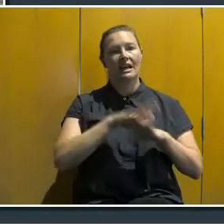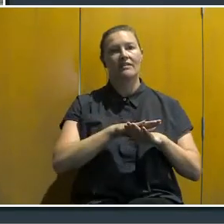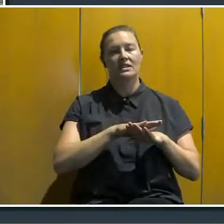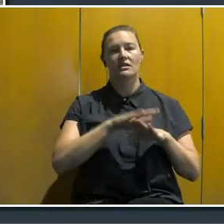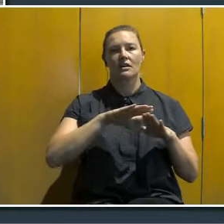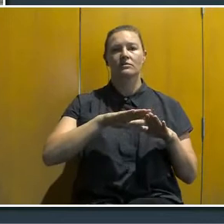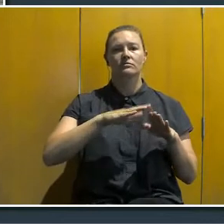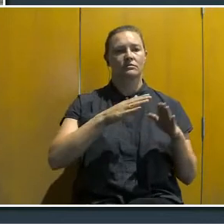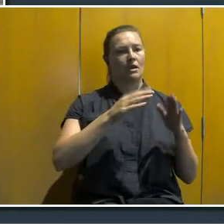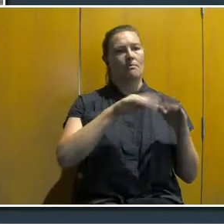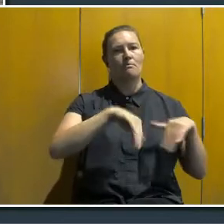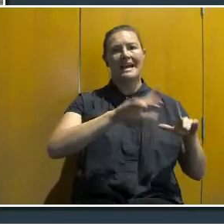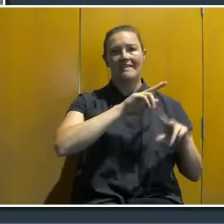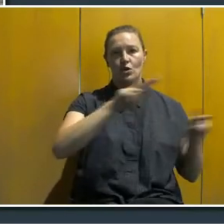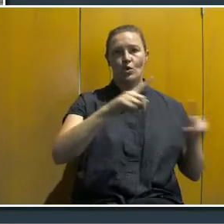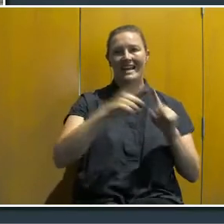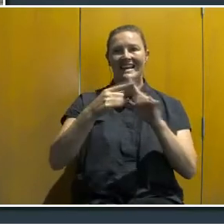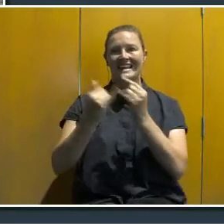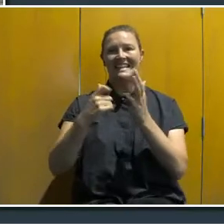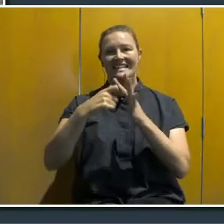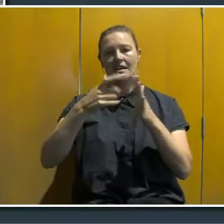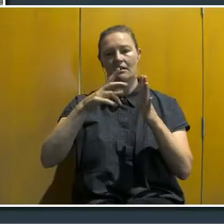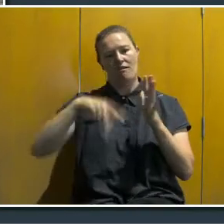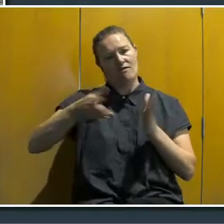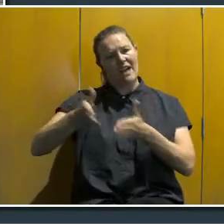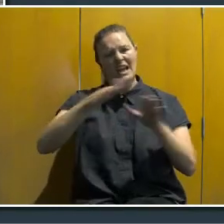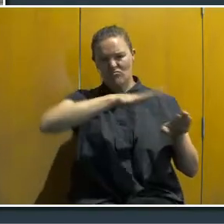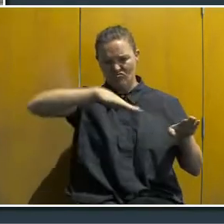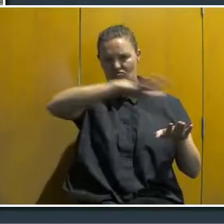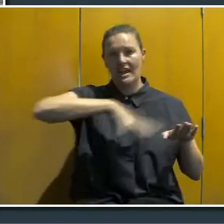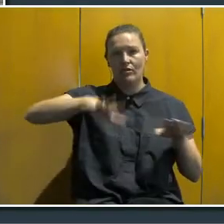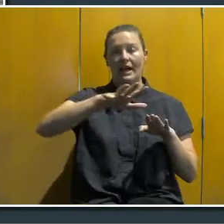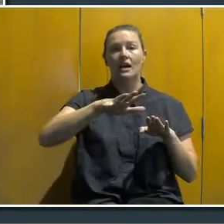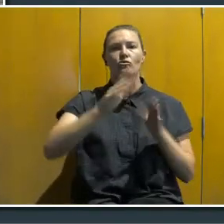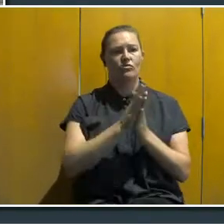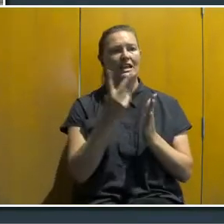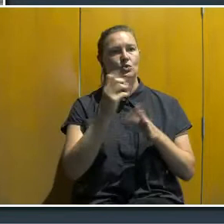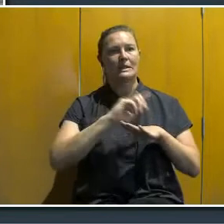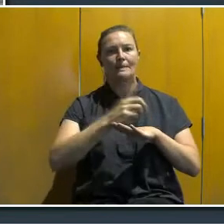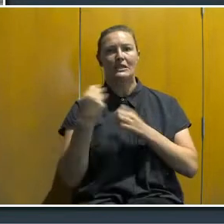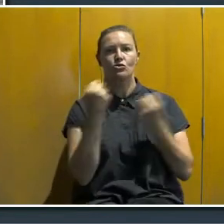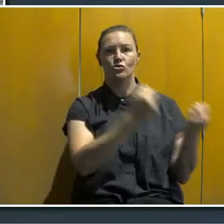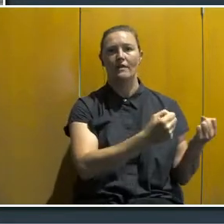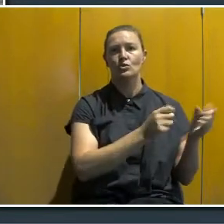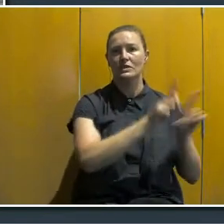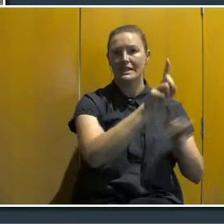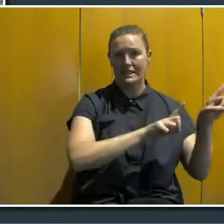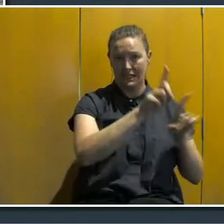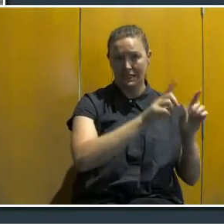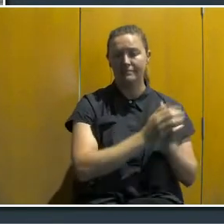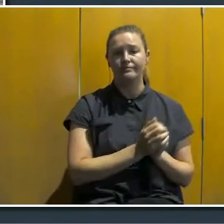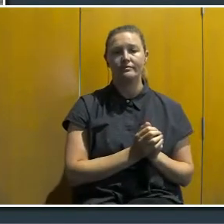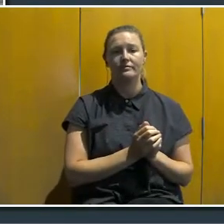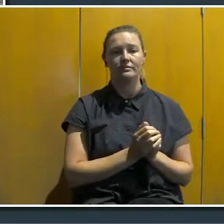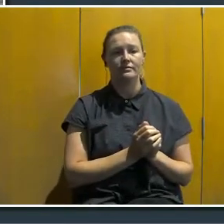Bayview and the Esk Valley. It is not within the city boundaries and is in fact a 20-minute drive or 15 kilometres away from the